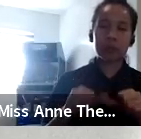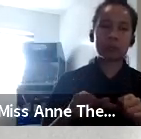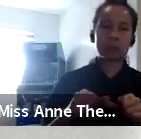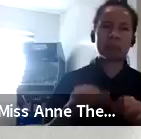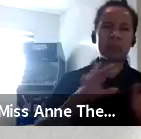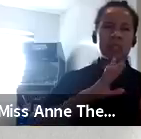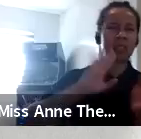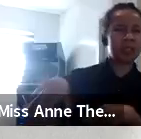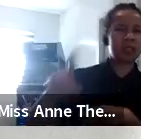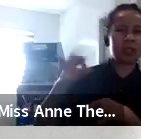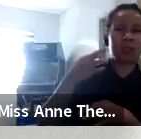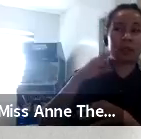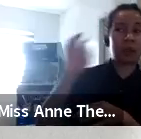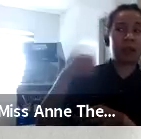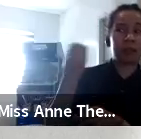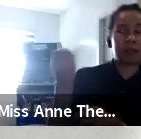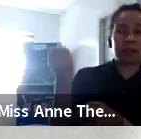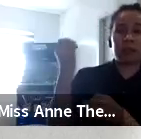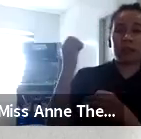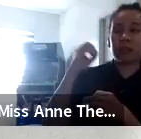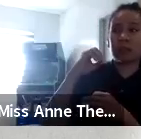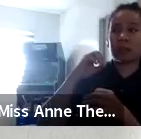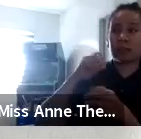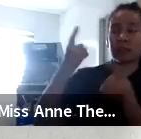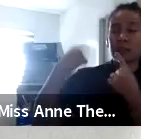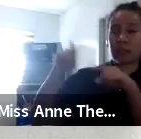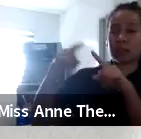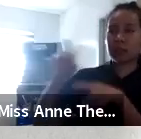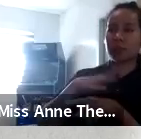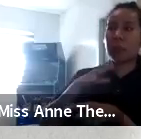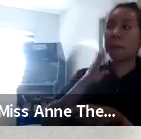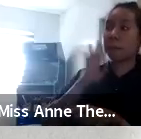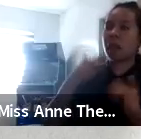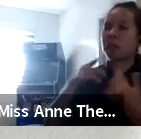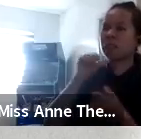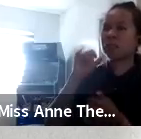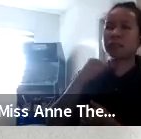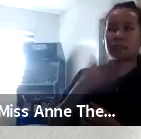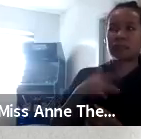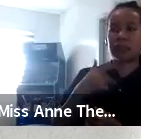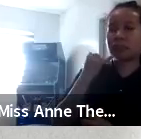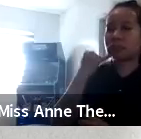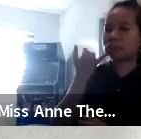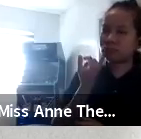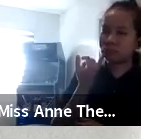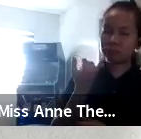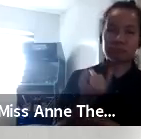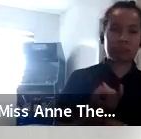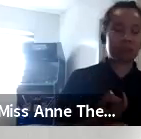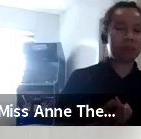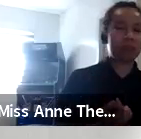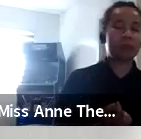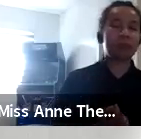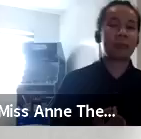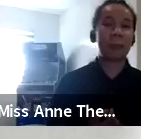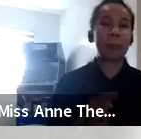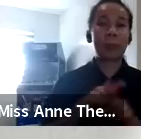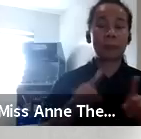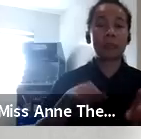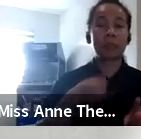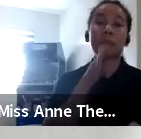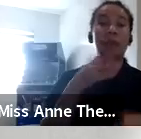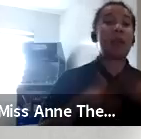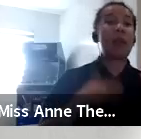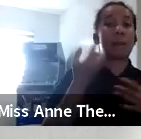they're succeeding. Be happy for them. Don't feel jealous for other people. Don't feel jealous for anyone. But just be happy